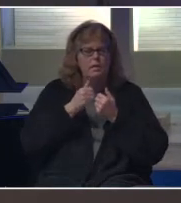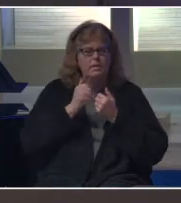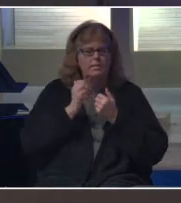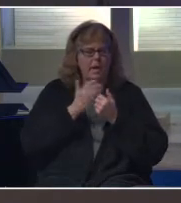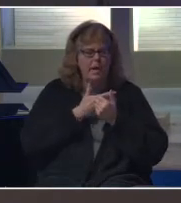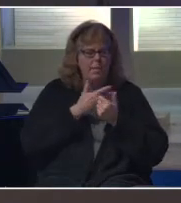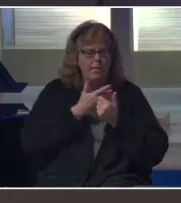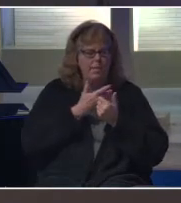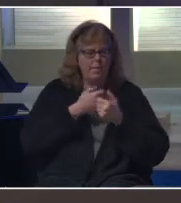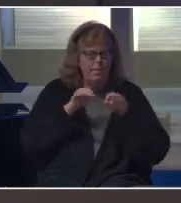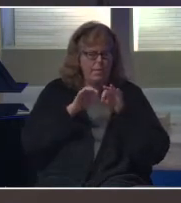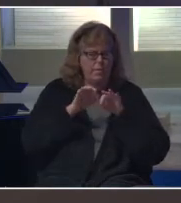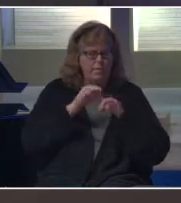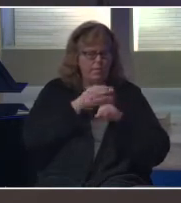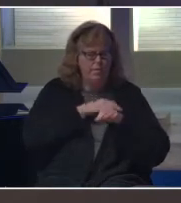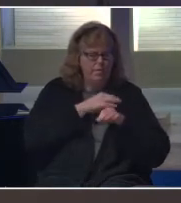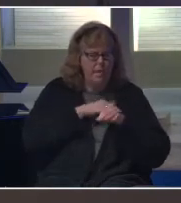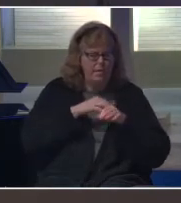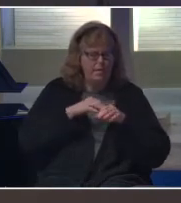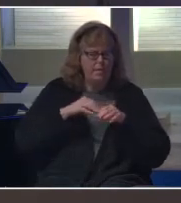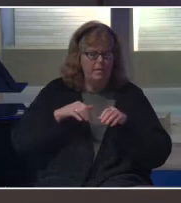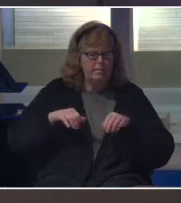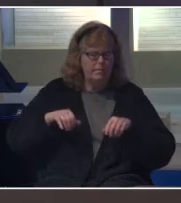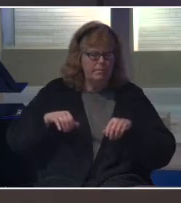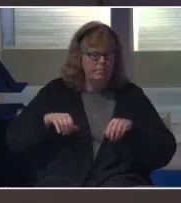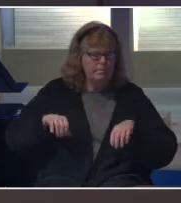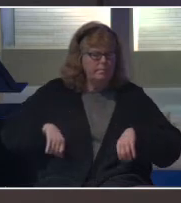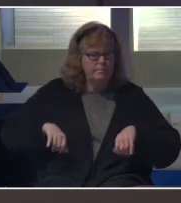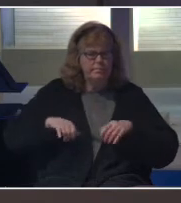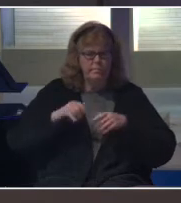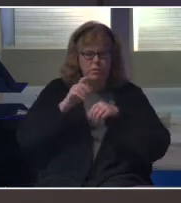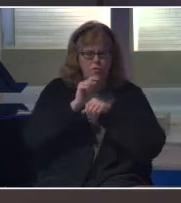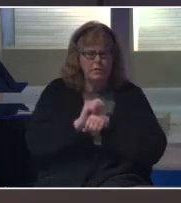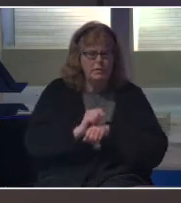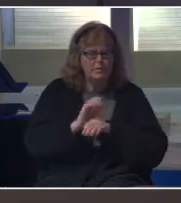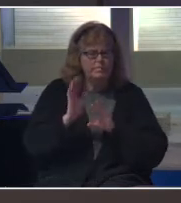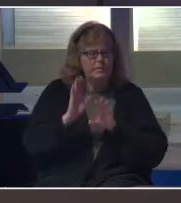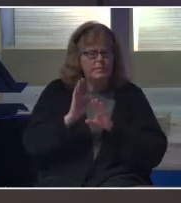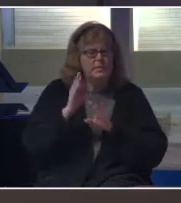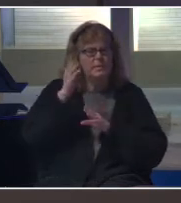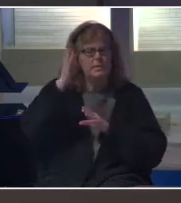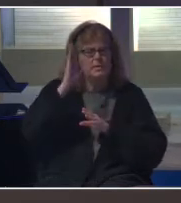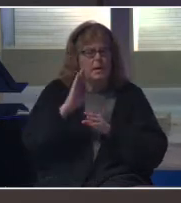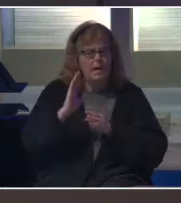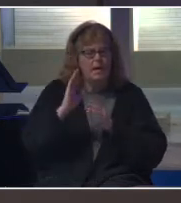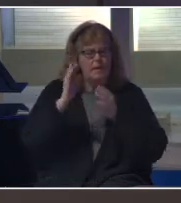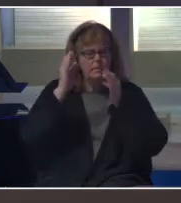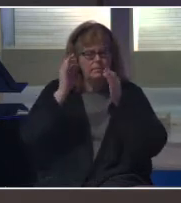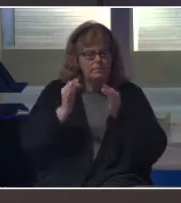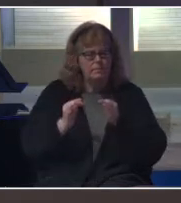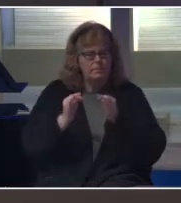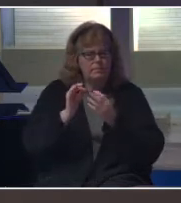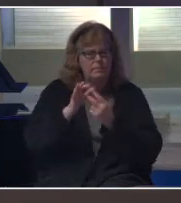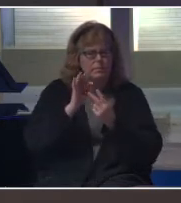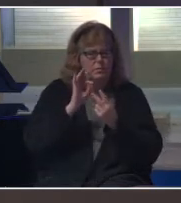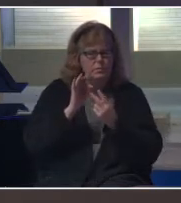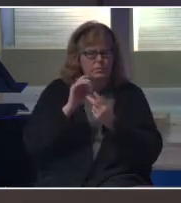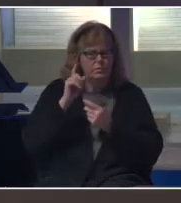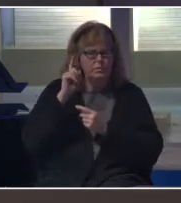not based on the traditions of man, but are sovereignly chosen by